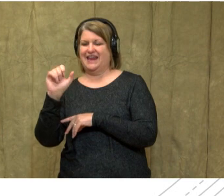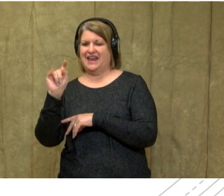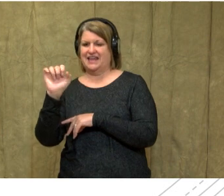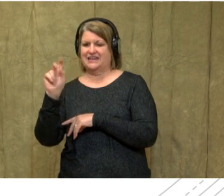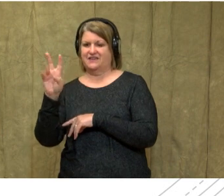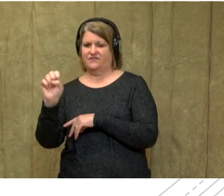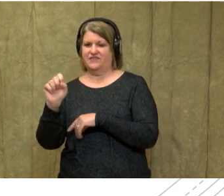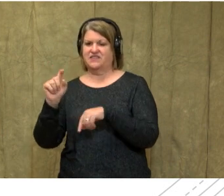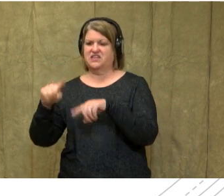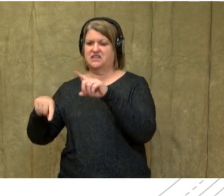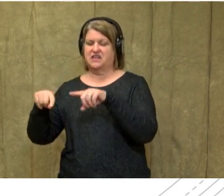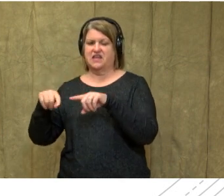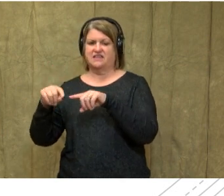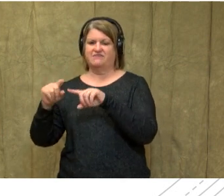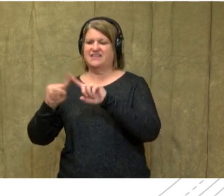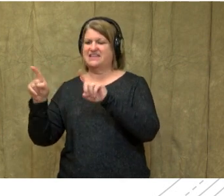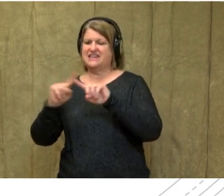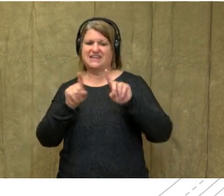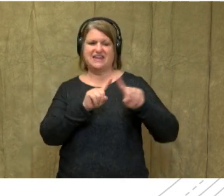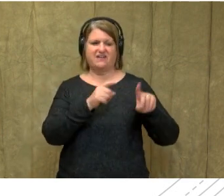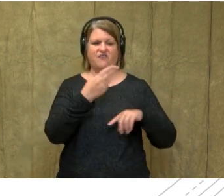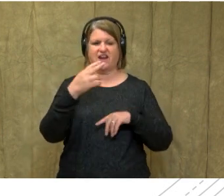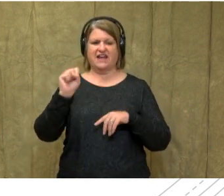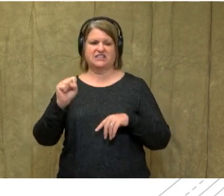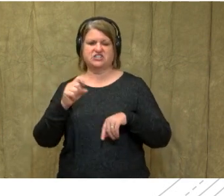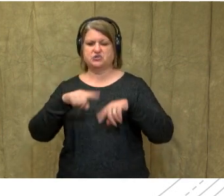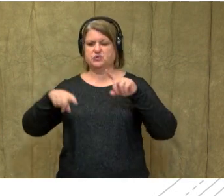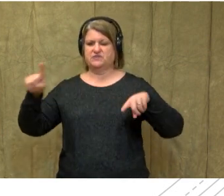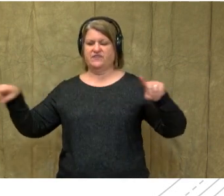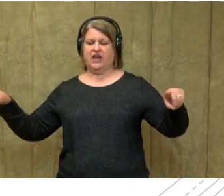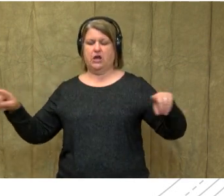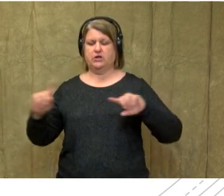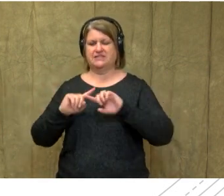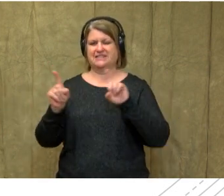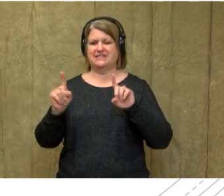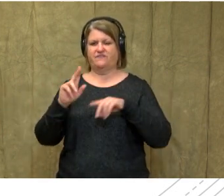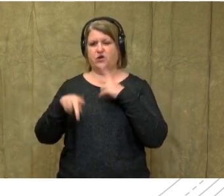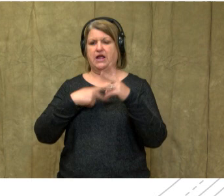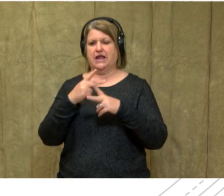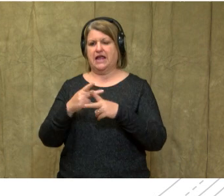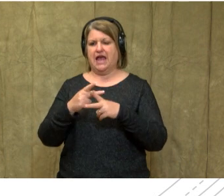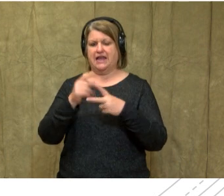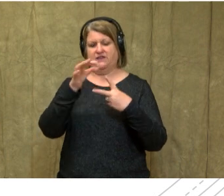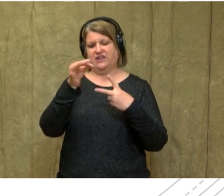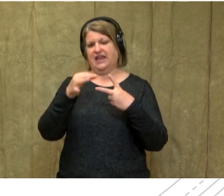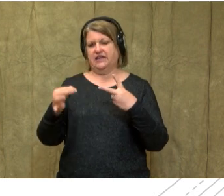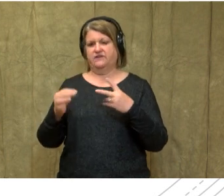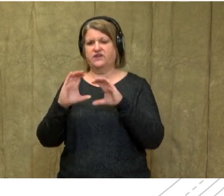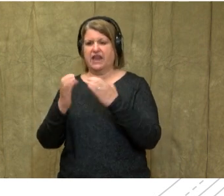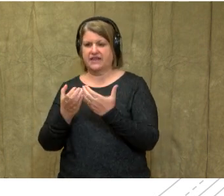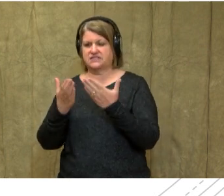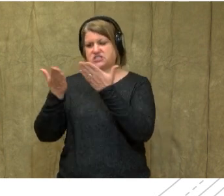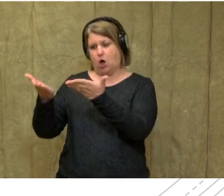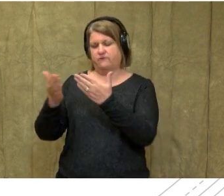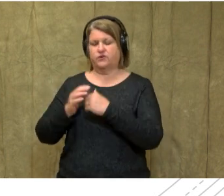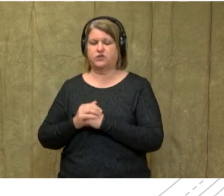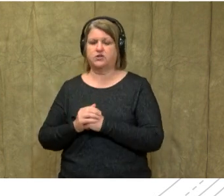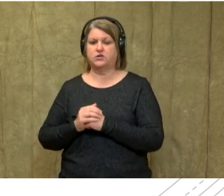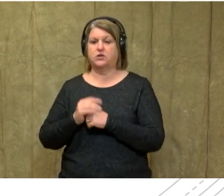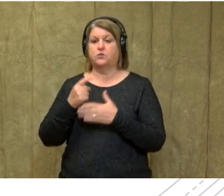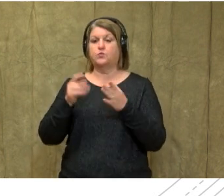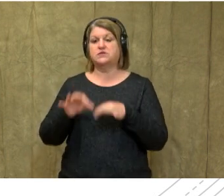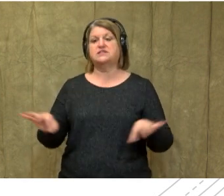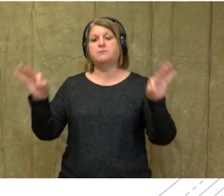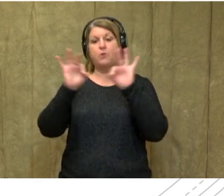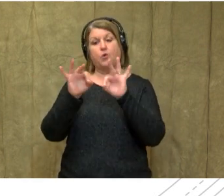high school to high school, so I didn't even attempt to try to talk through those. Here's what's key. You're going to take these courses for